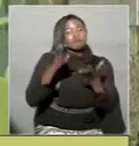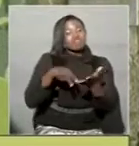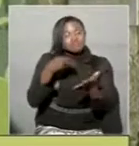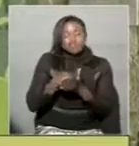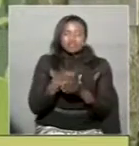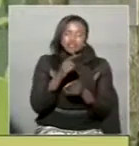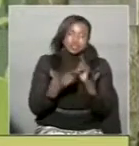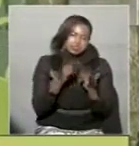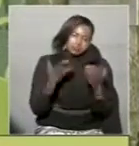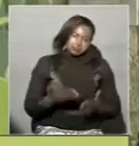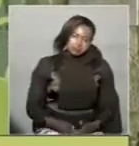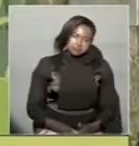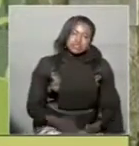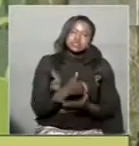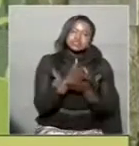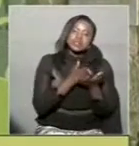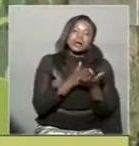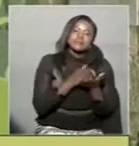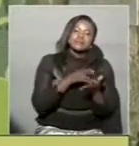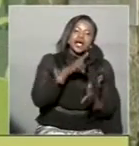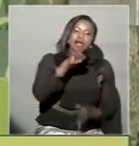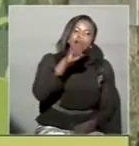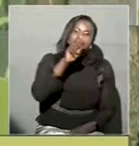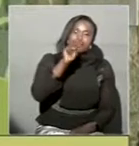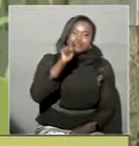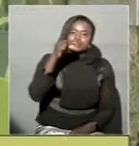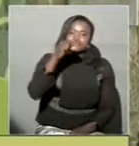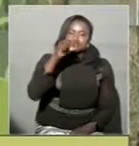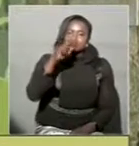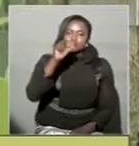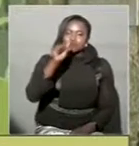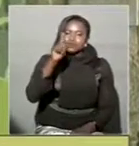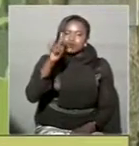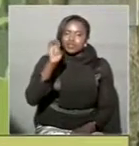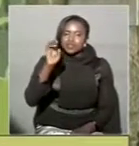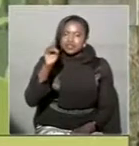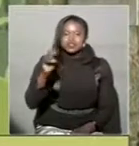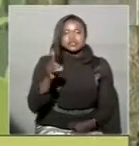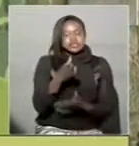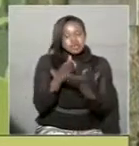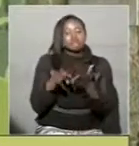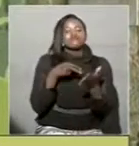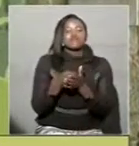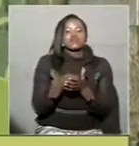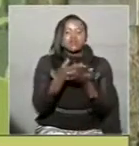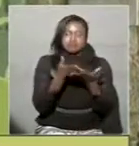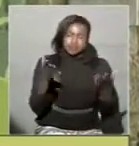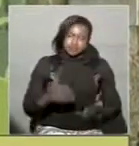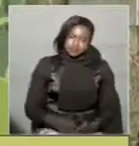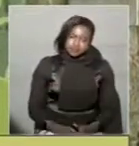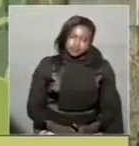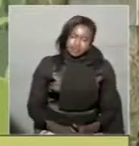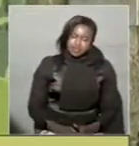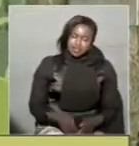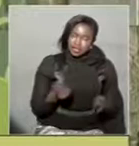not even to be graded? Why do we still have people that fail? Yes. As the person in charge of